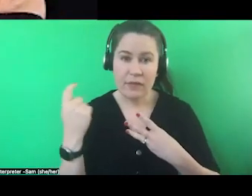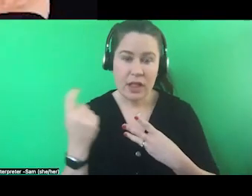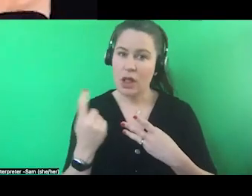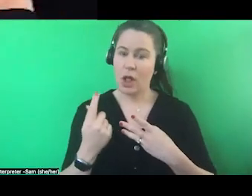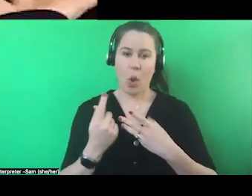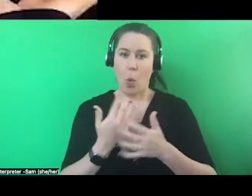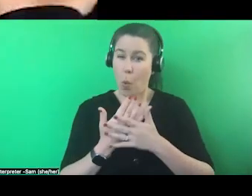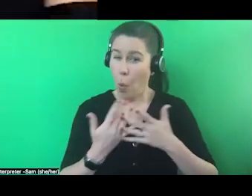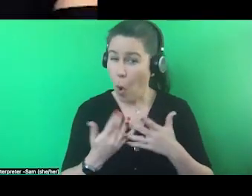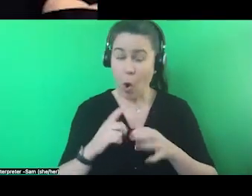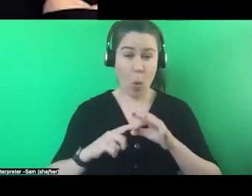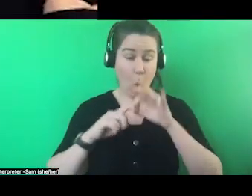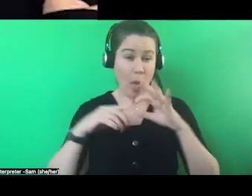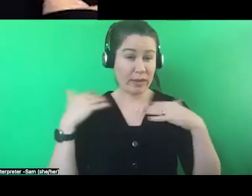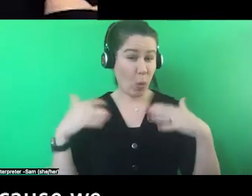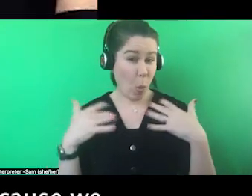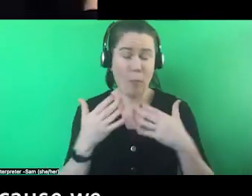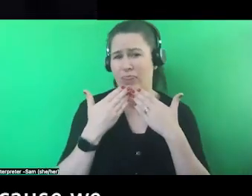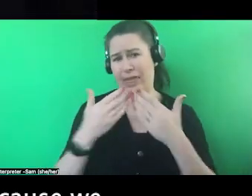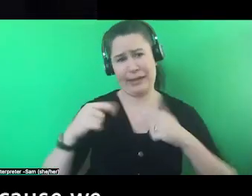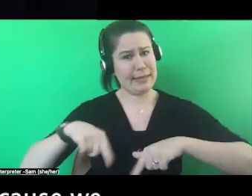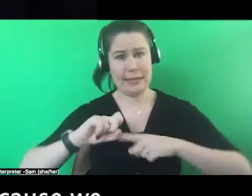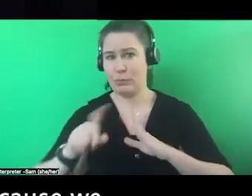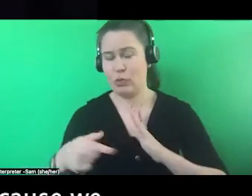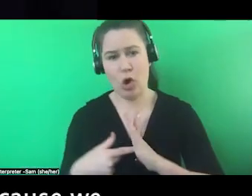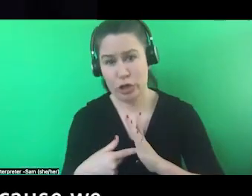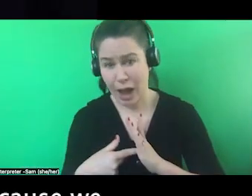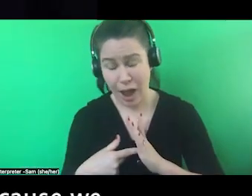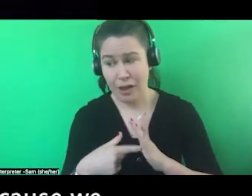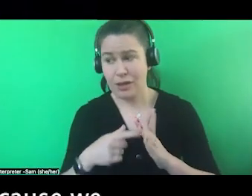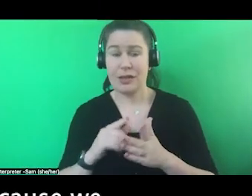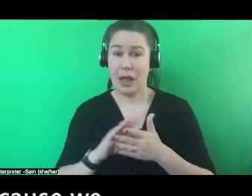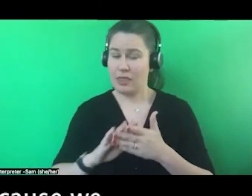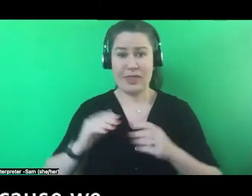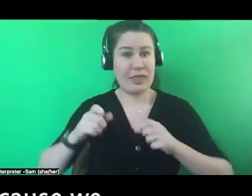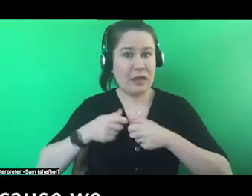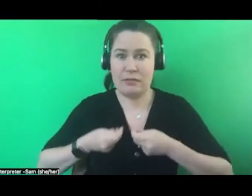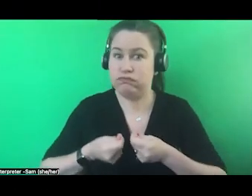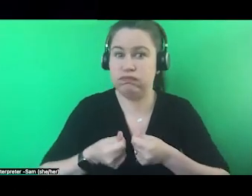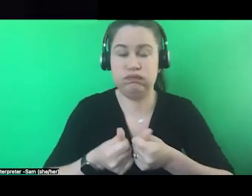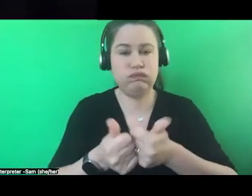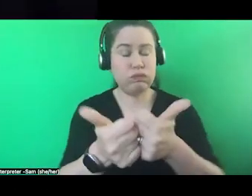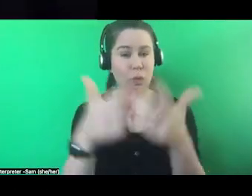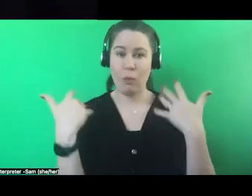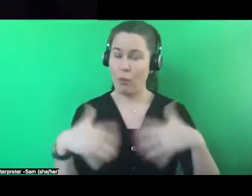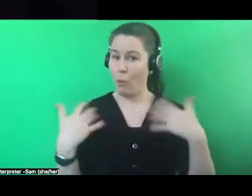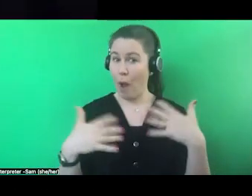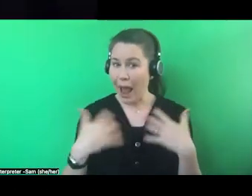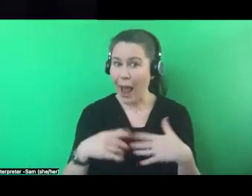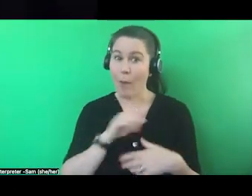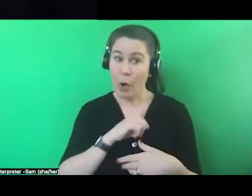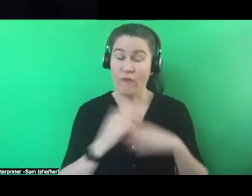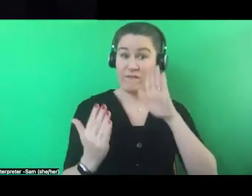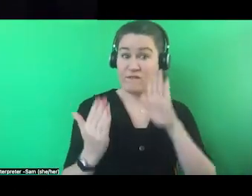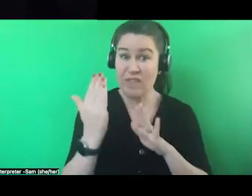quality. Thanks to this project, I would say the program was a dream because we managed to work together in